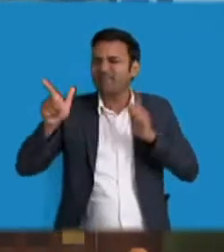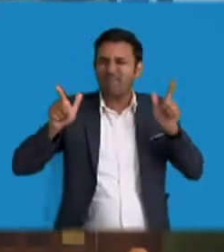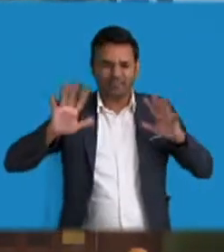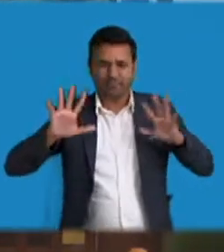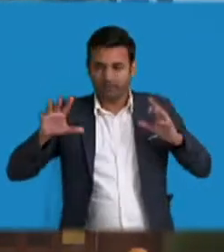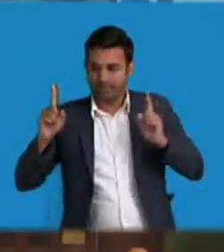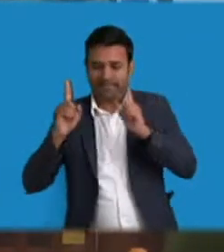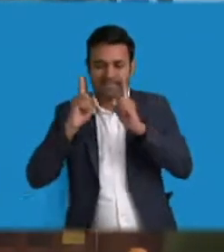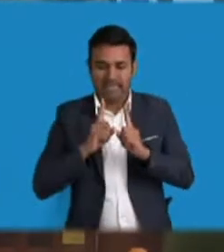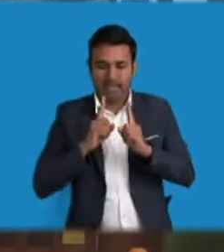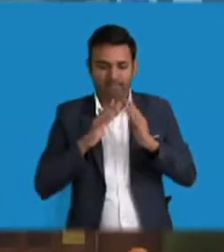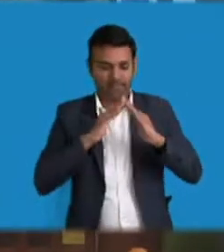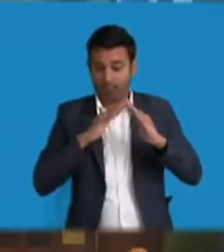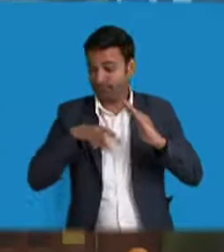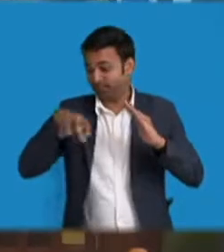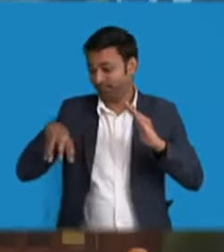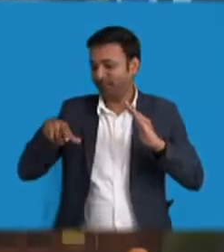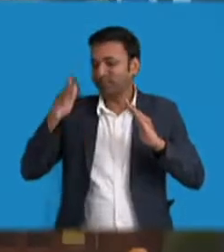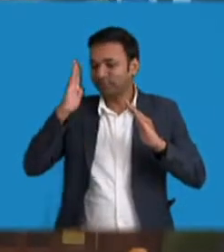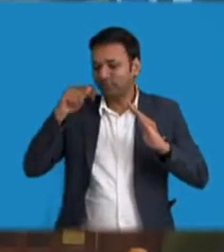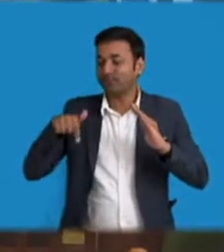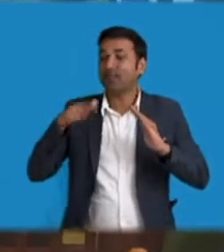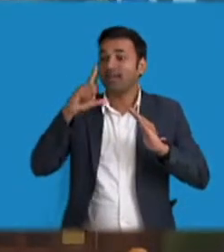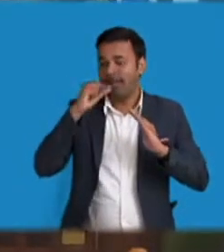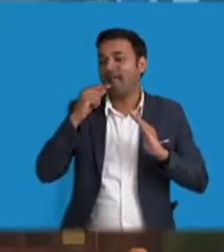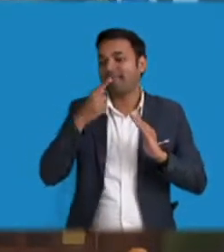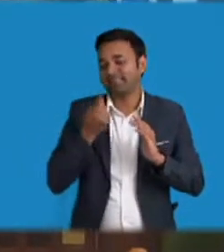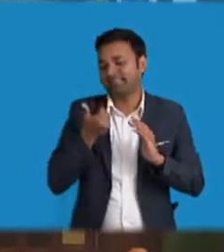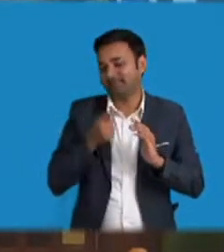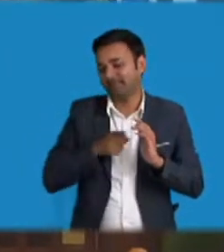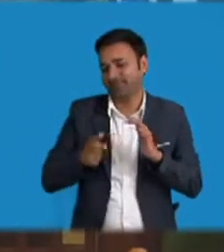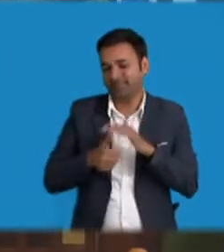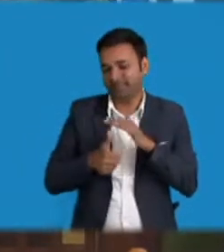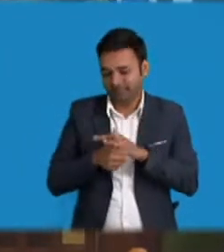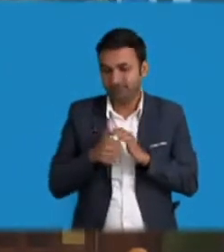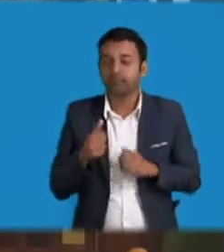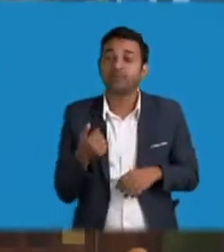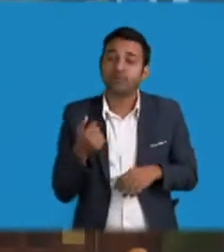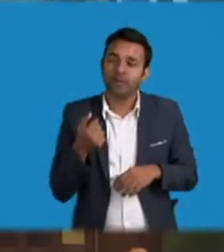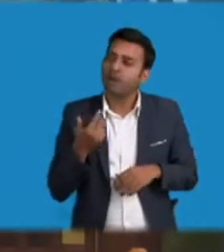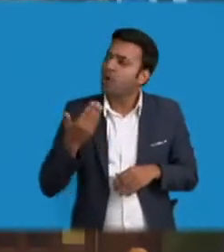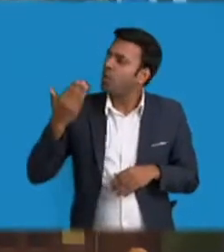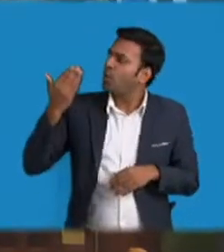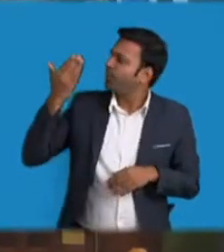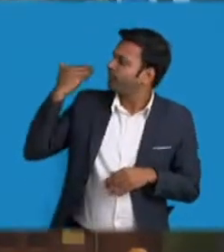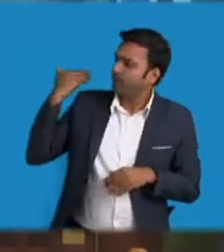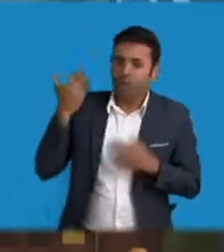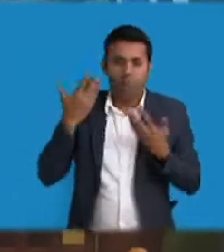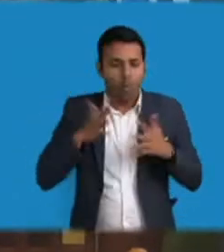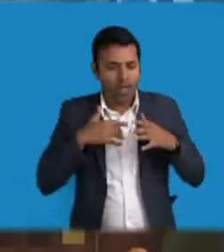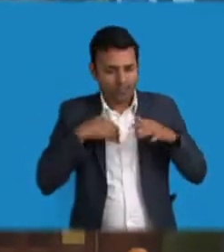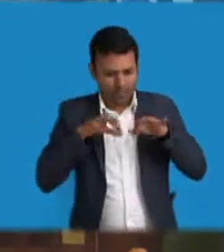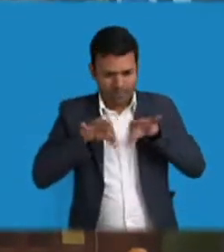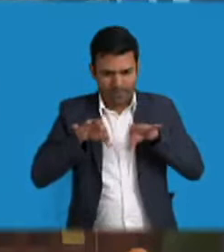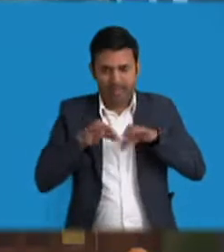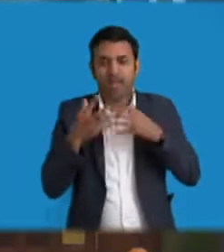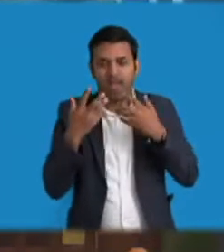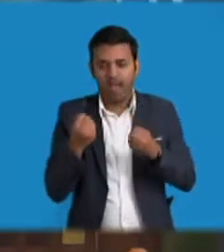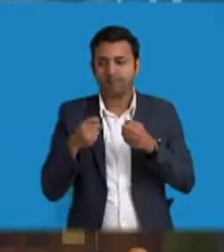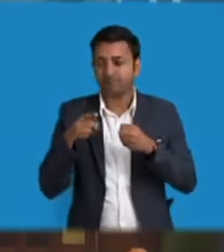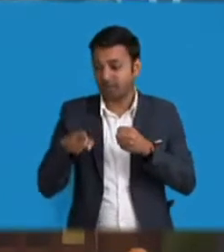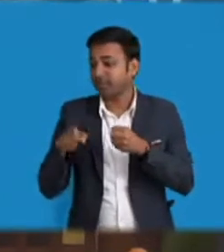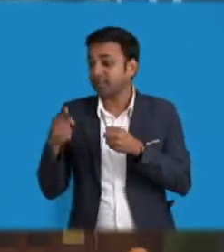the last so many years, looked at constructing primary schools as closer to where the villages are and homes